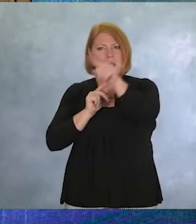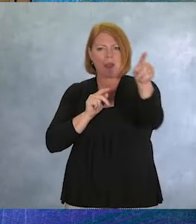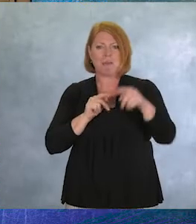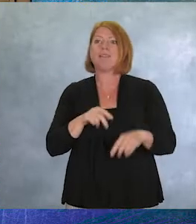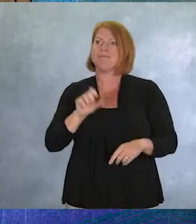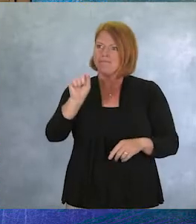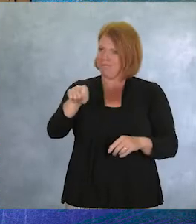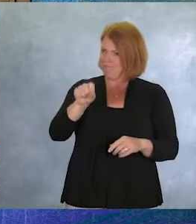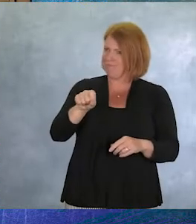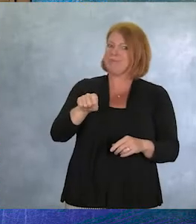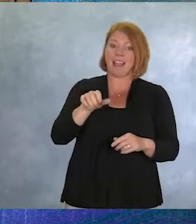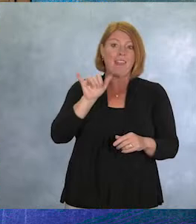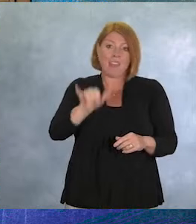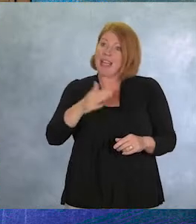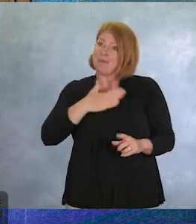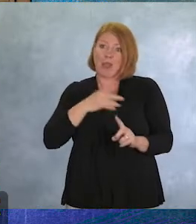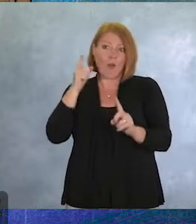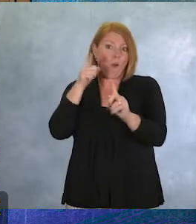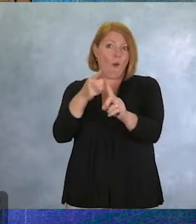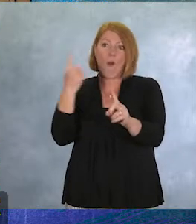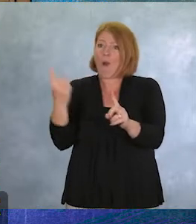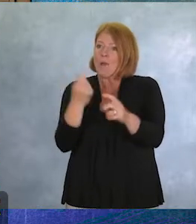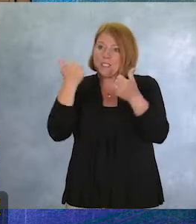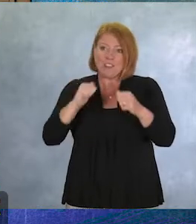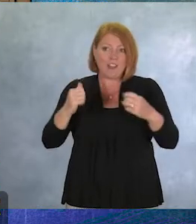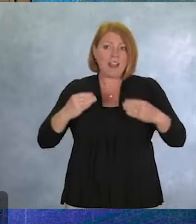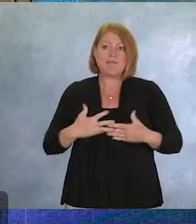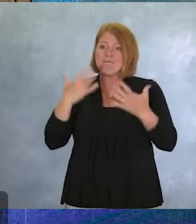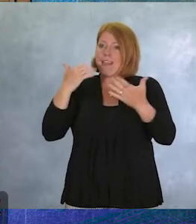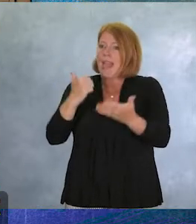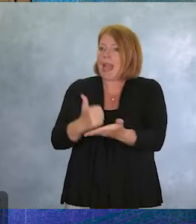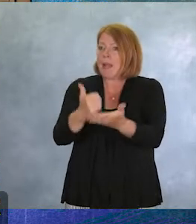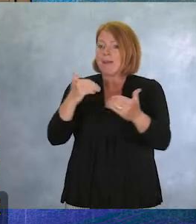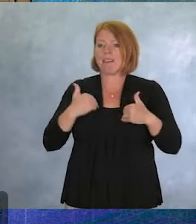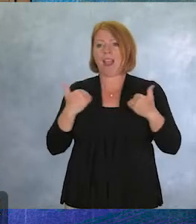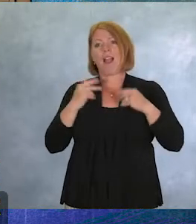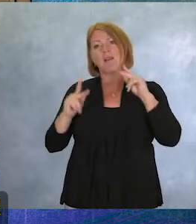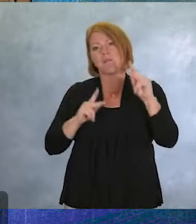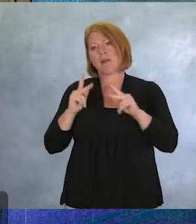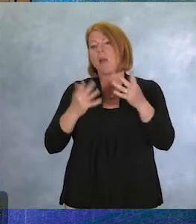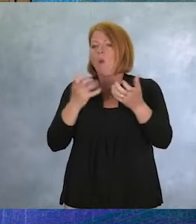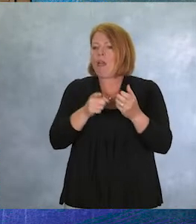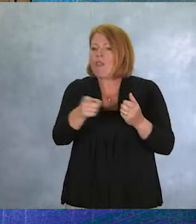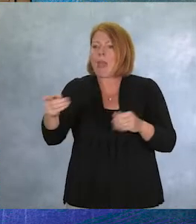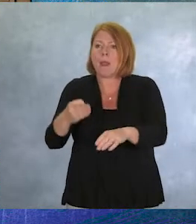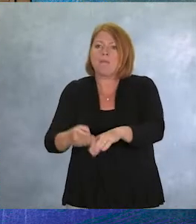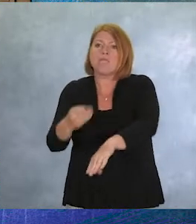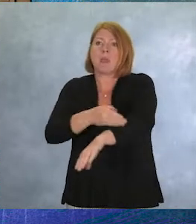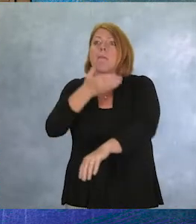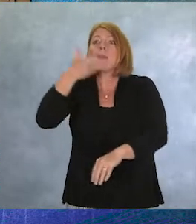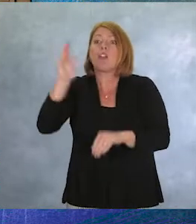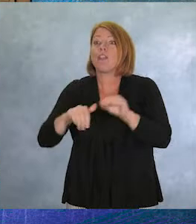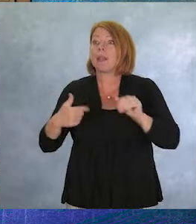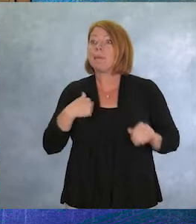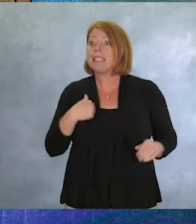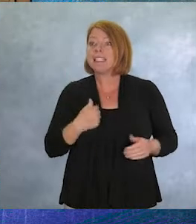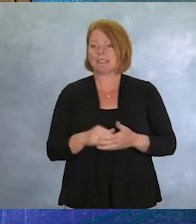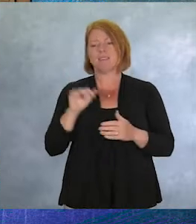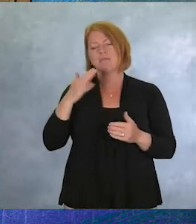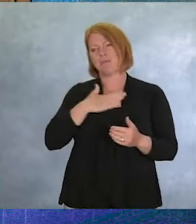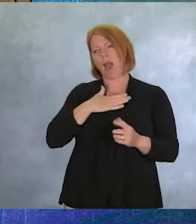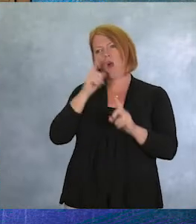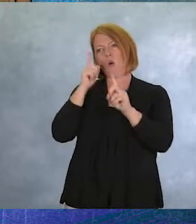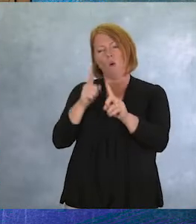Yes, sir. That's my goal. I'm trying to help the younger people do better than me. That's my goal. Well,